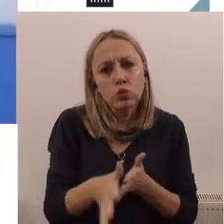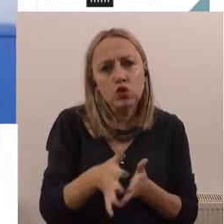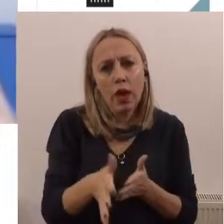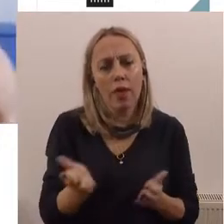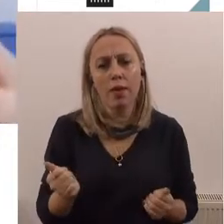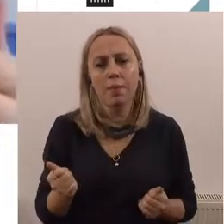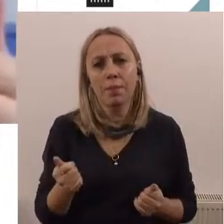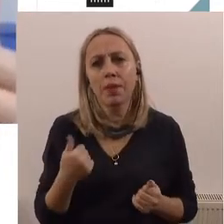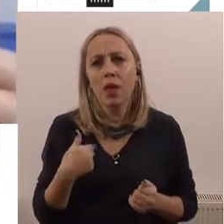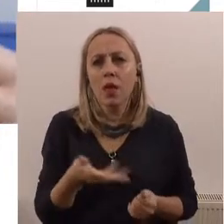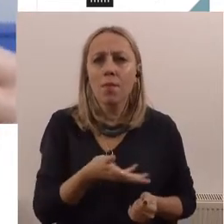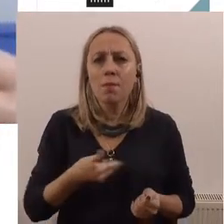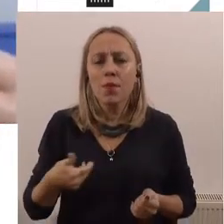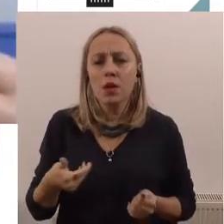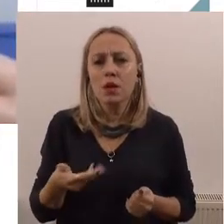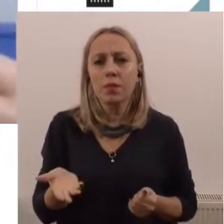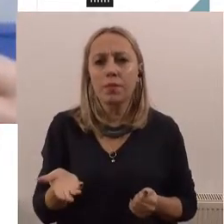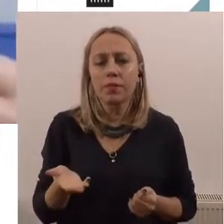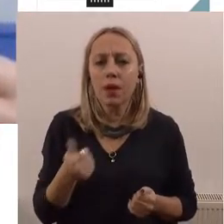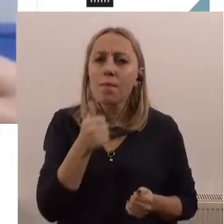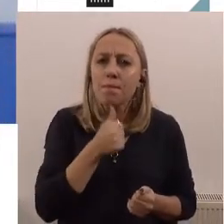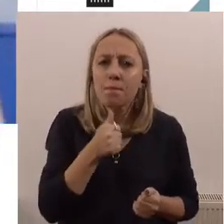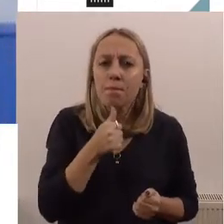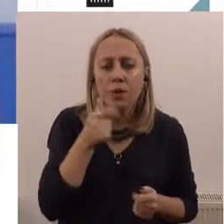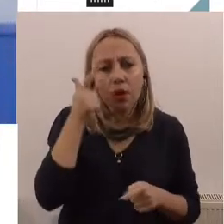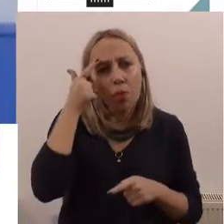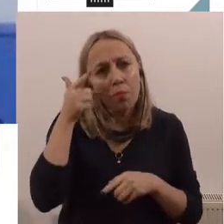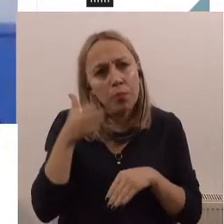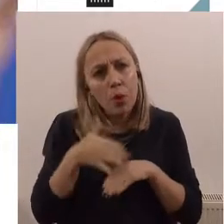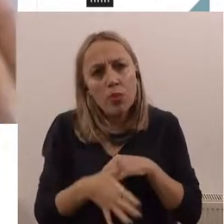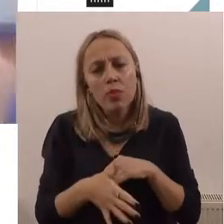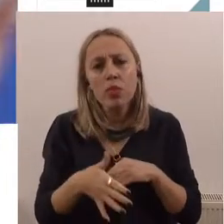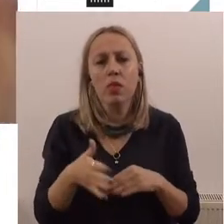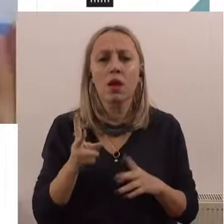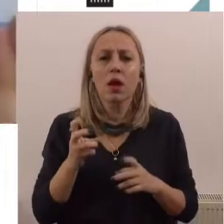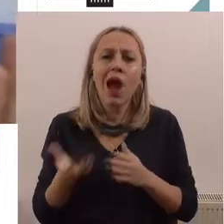we collect that, and we learn from